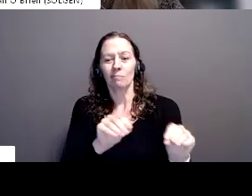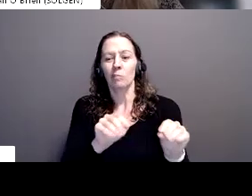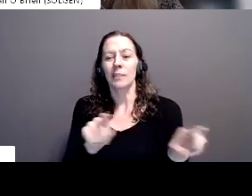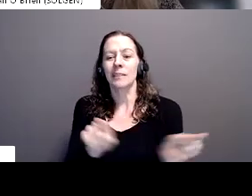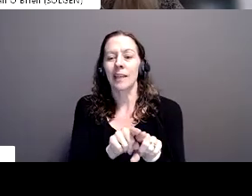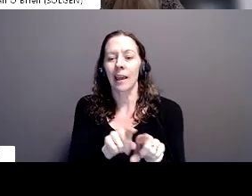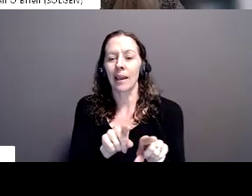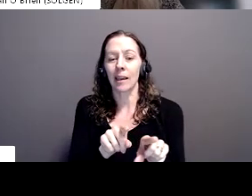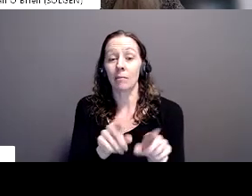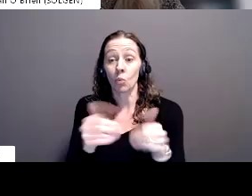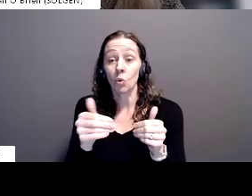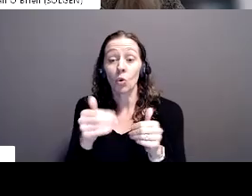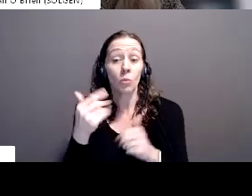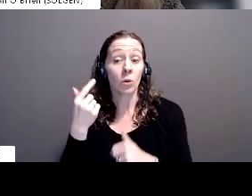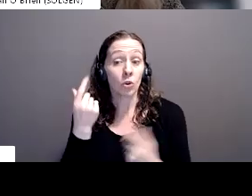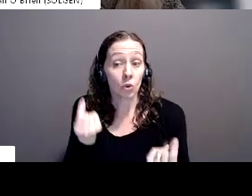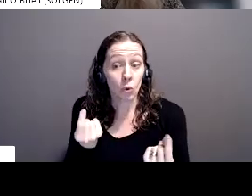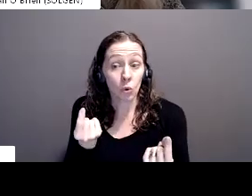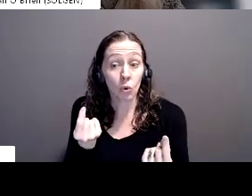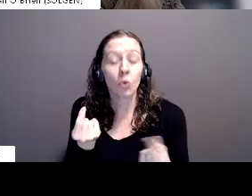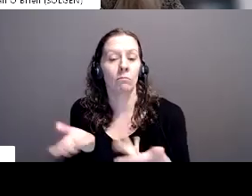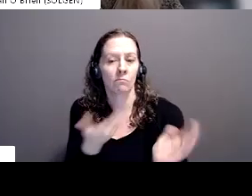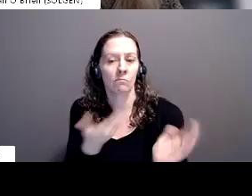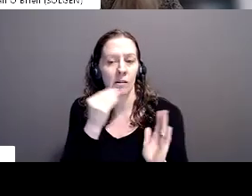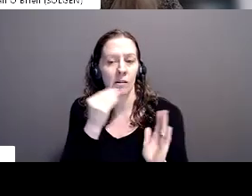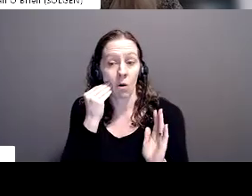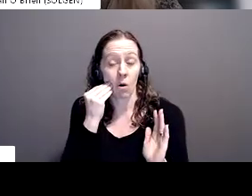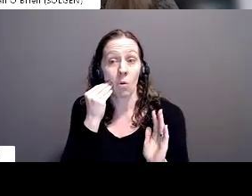them home. So unbeknownst to